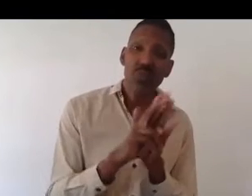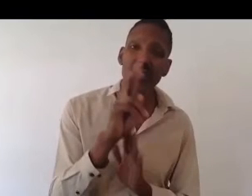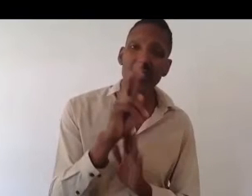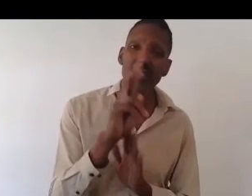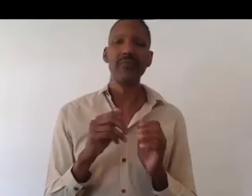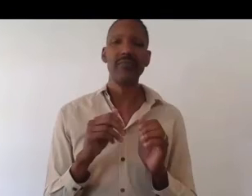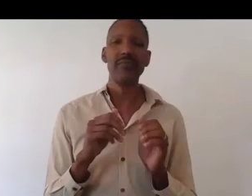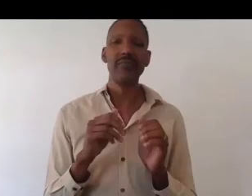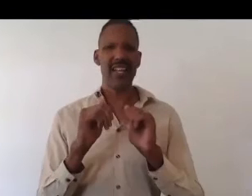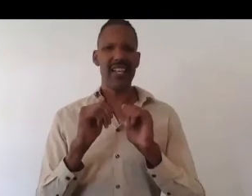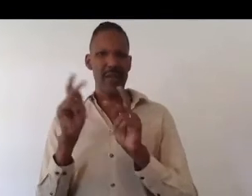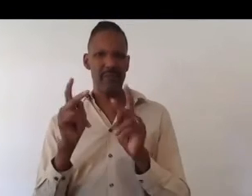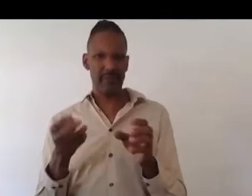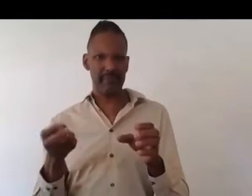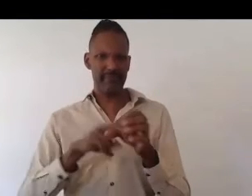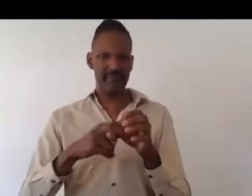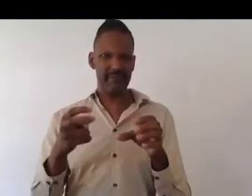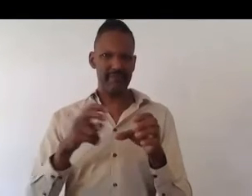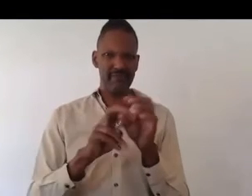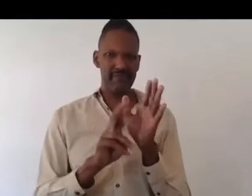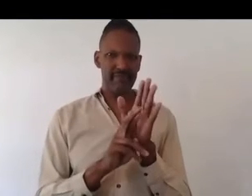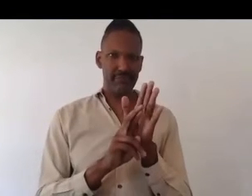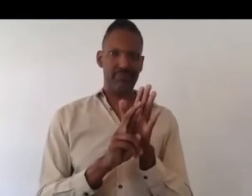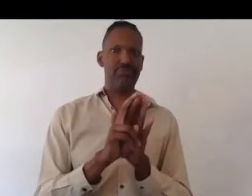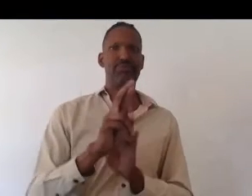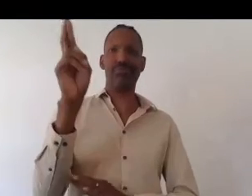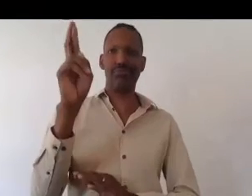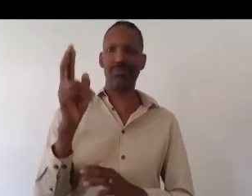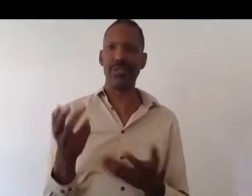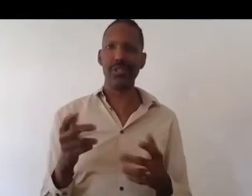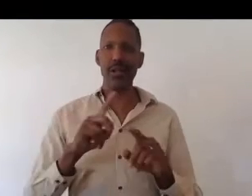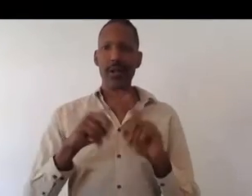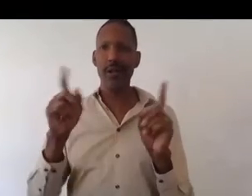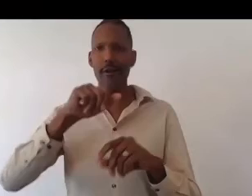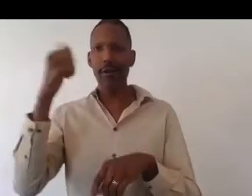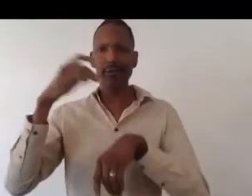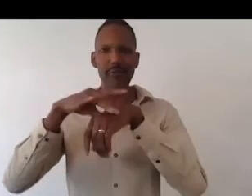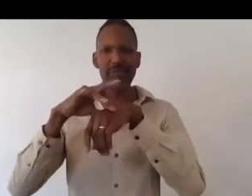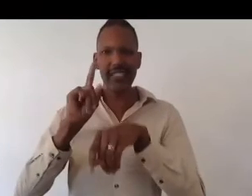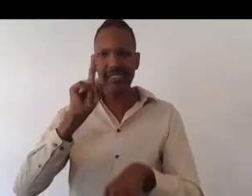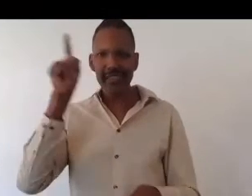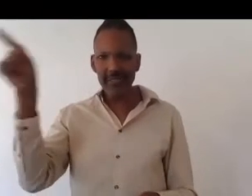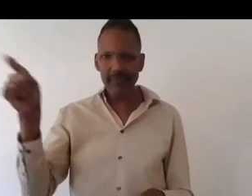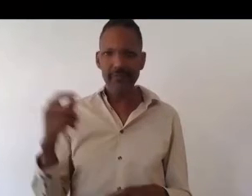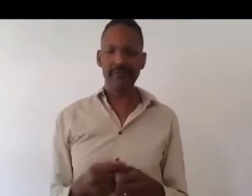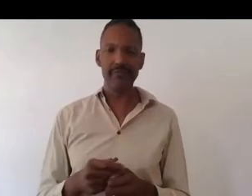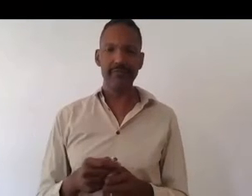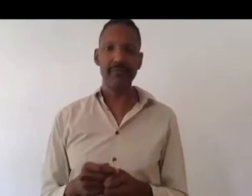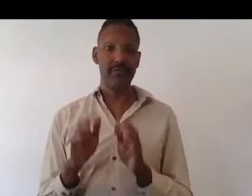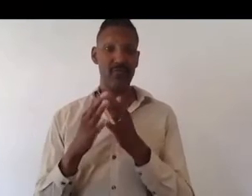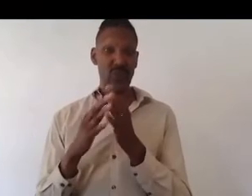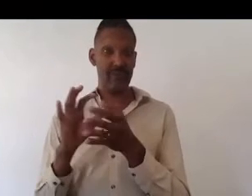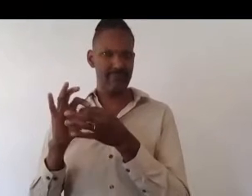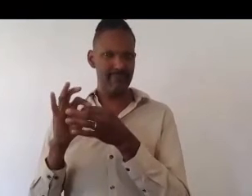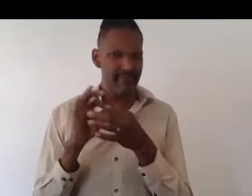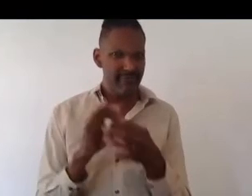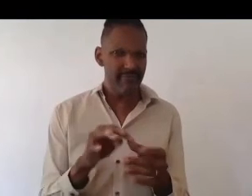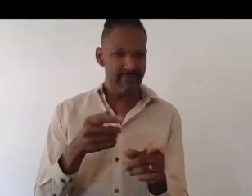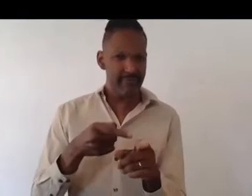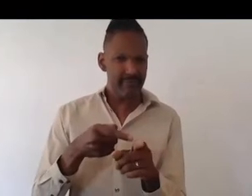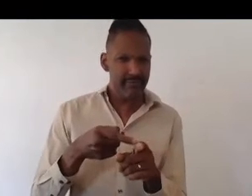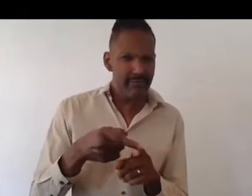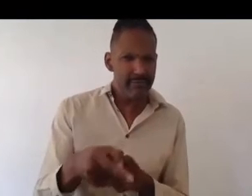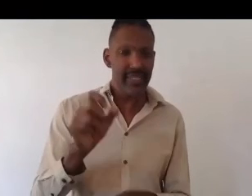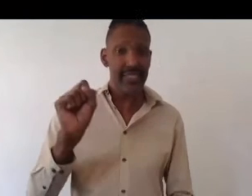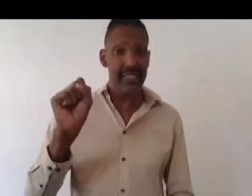astronaut and his process to getting into space. So there are some books specifically on STEM content. You may be aware of